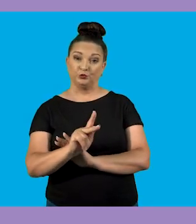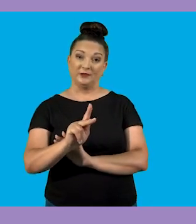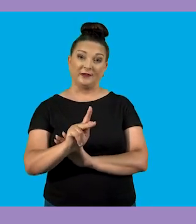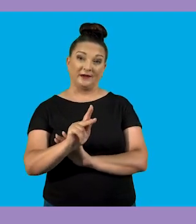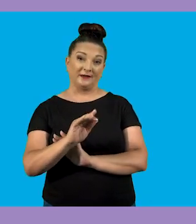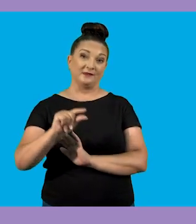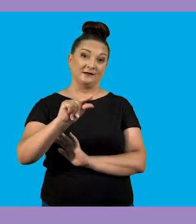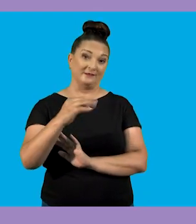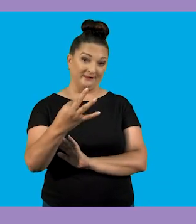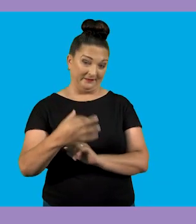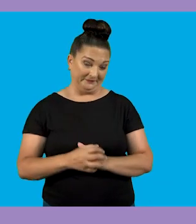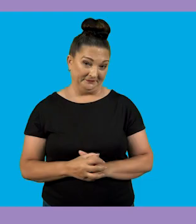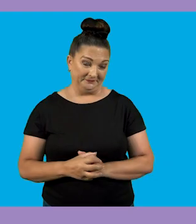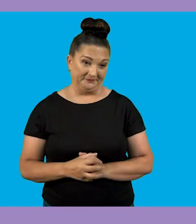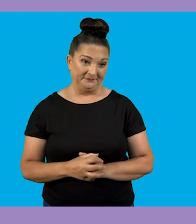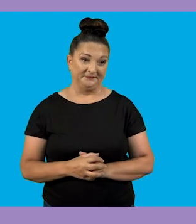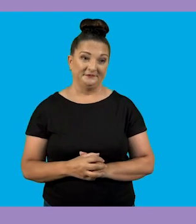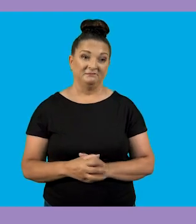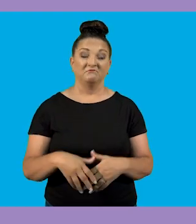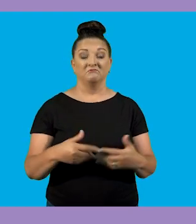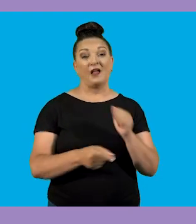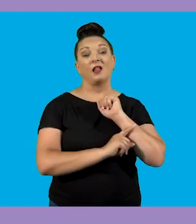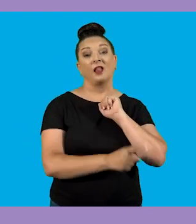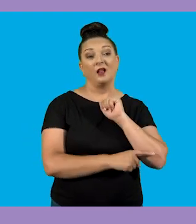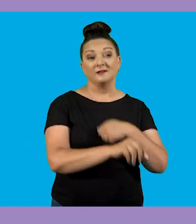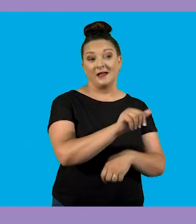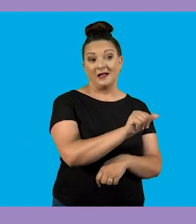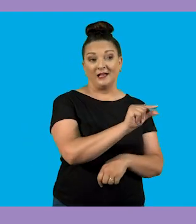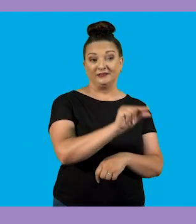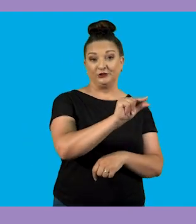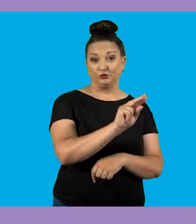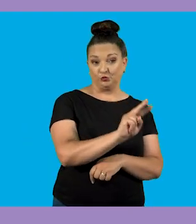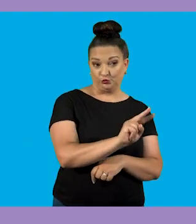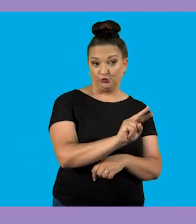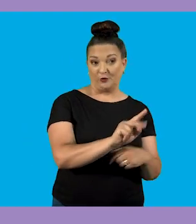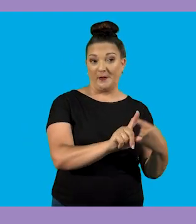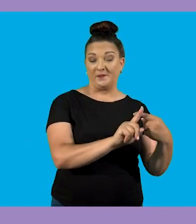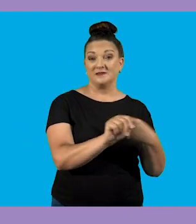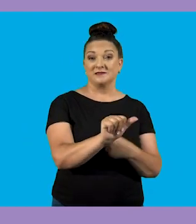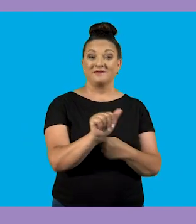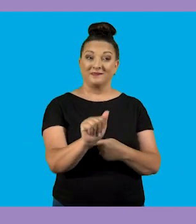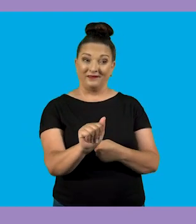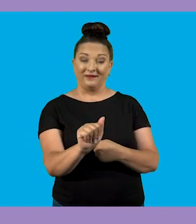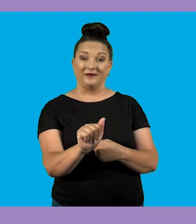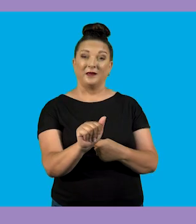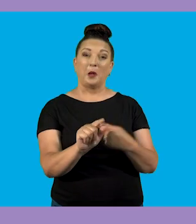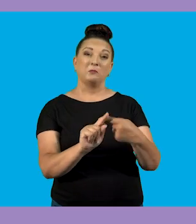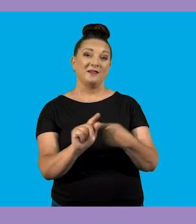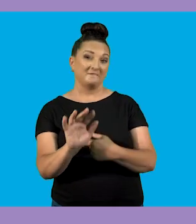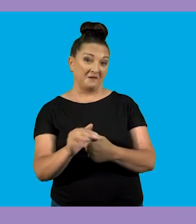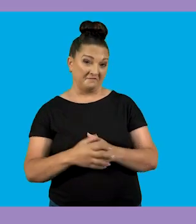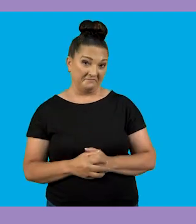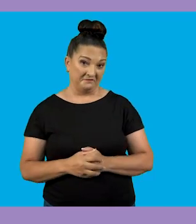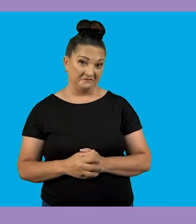3 minus 2k cubed. Or lastly, we have a squared plus